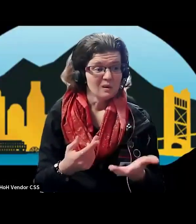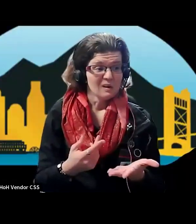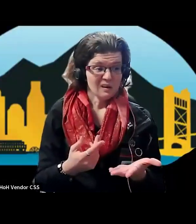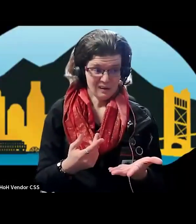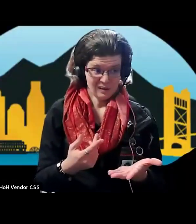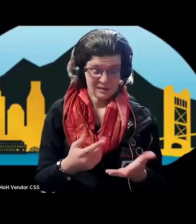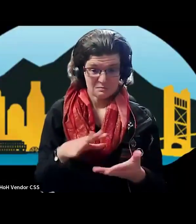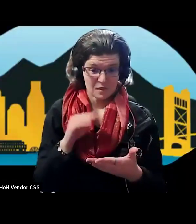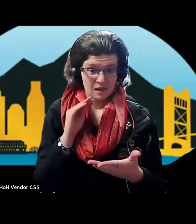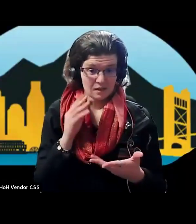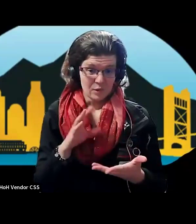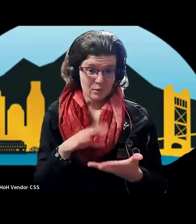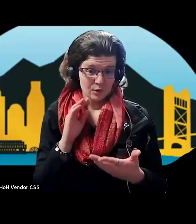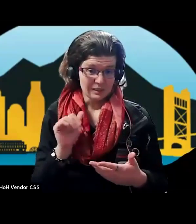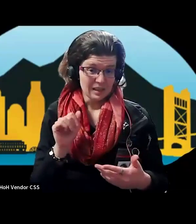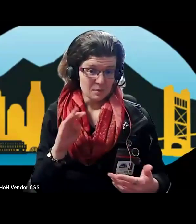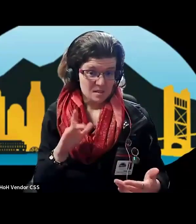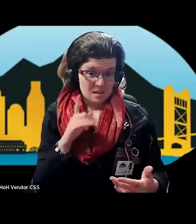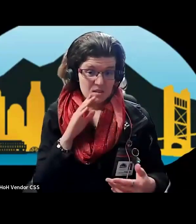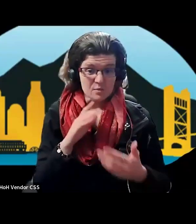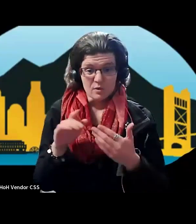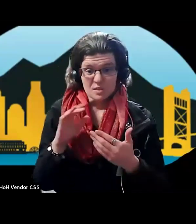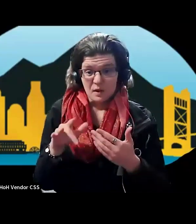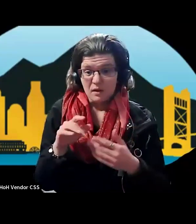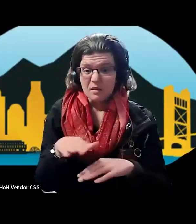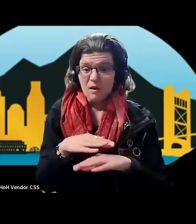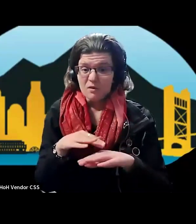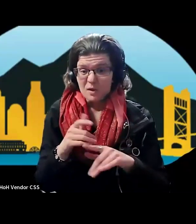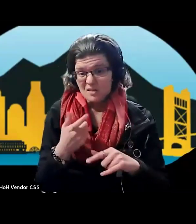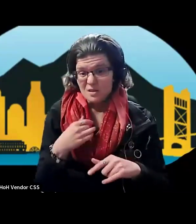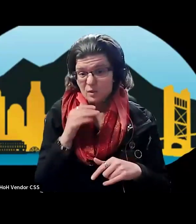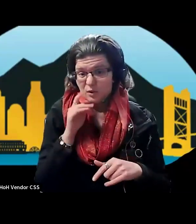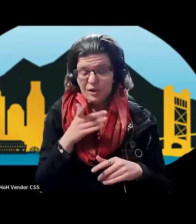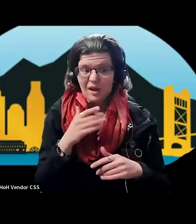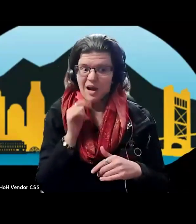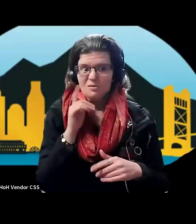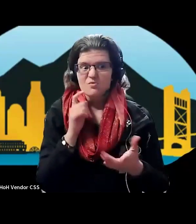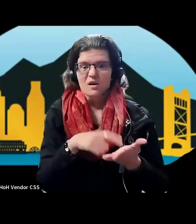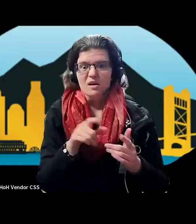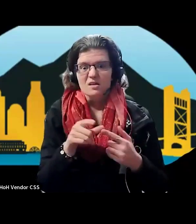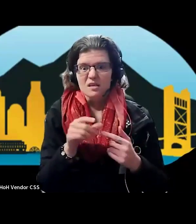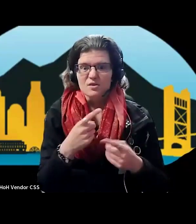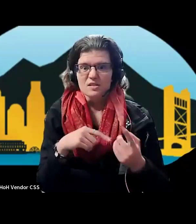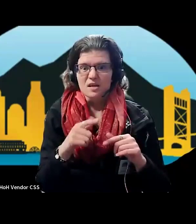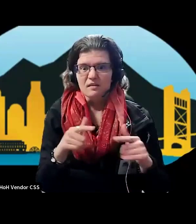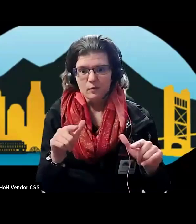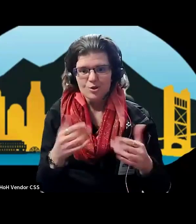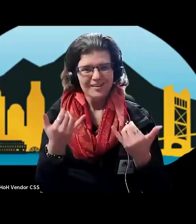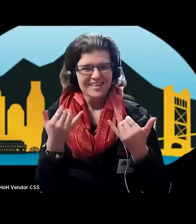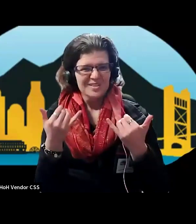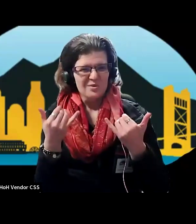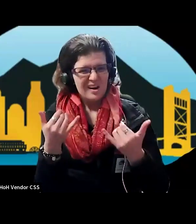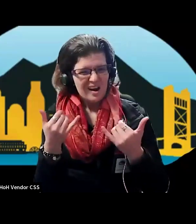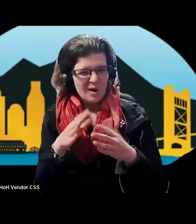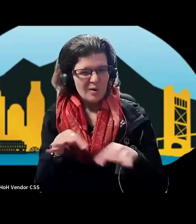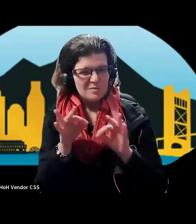to we were learning the ABCs, we were spelling all the basics, we were learning how to recognize letters in sign language.